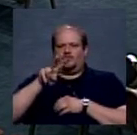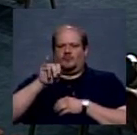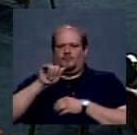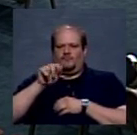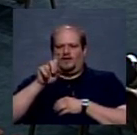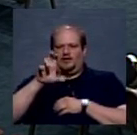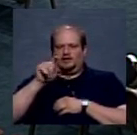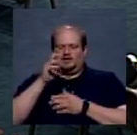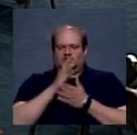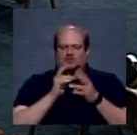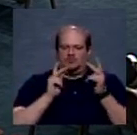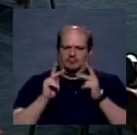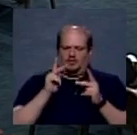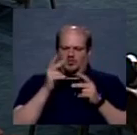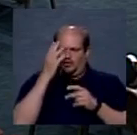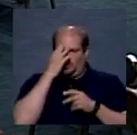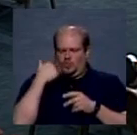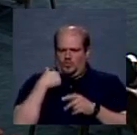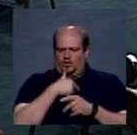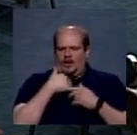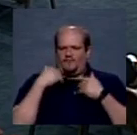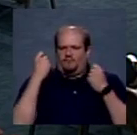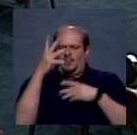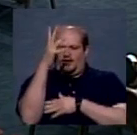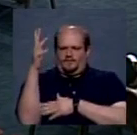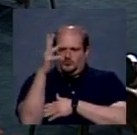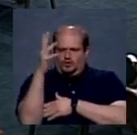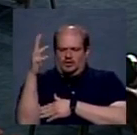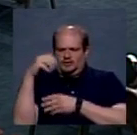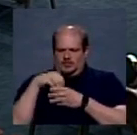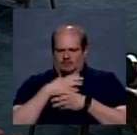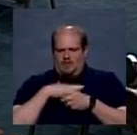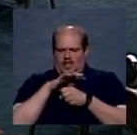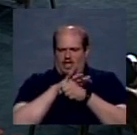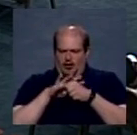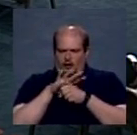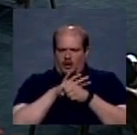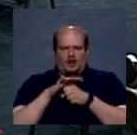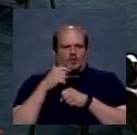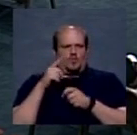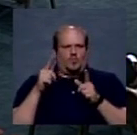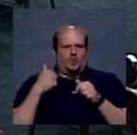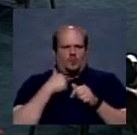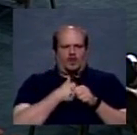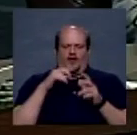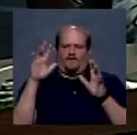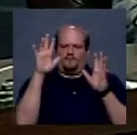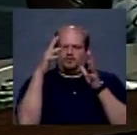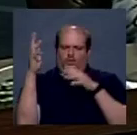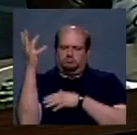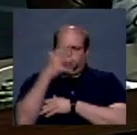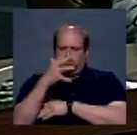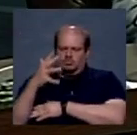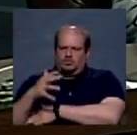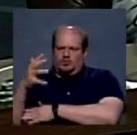we've had some people that, we have a lot of trees in my area, and when we had storms come through,